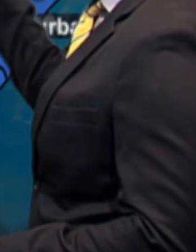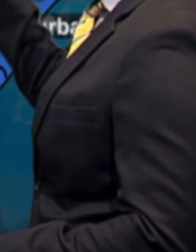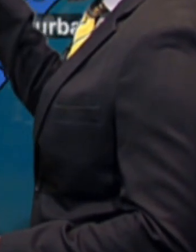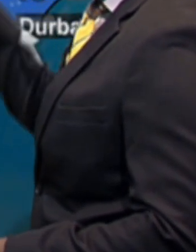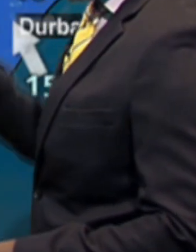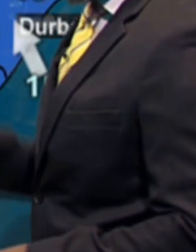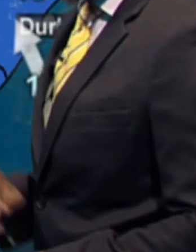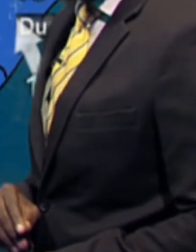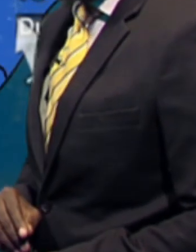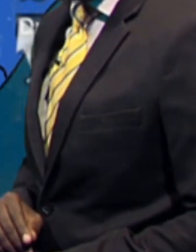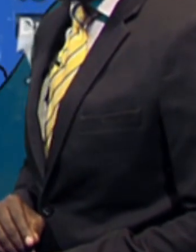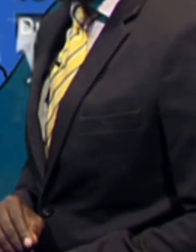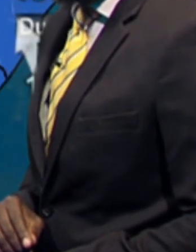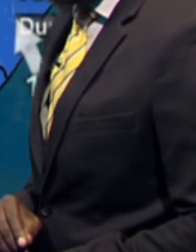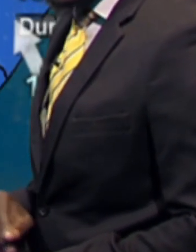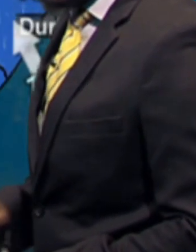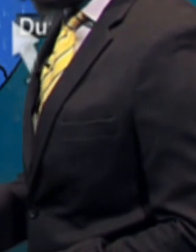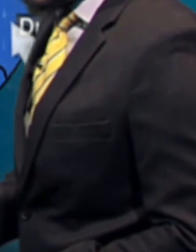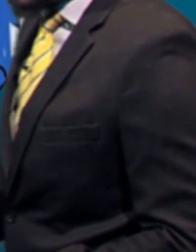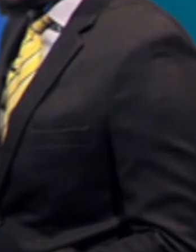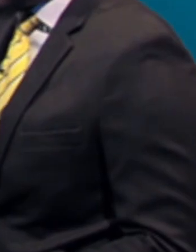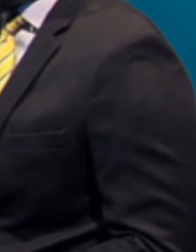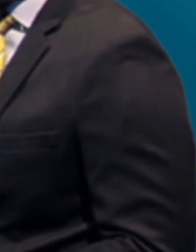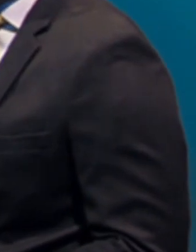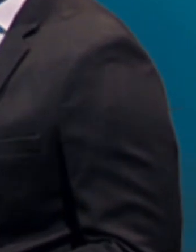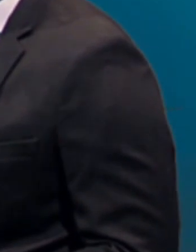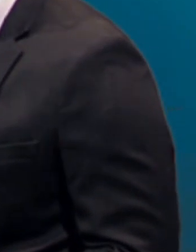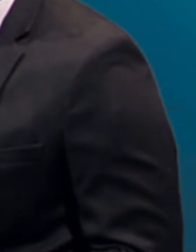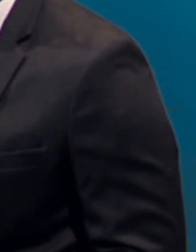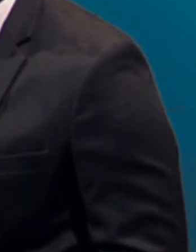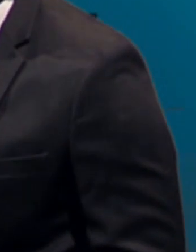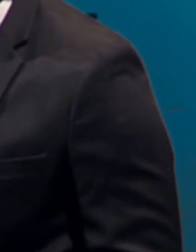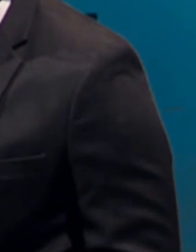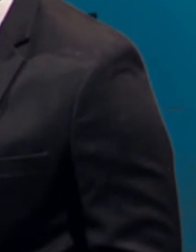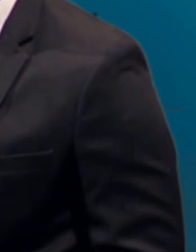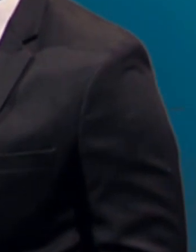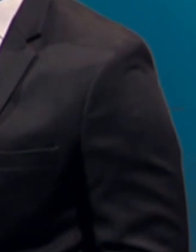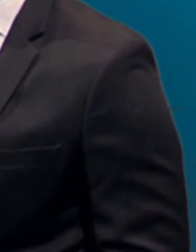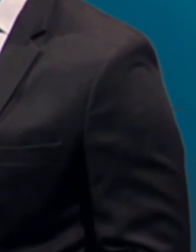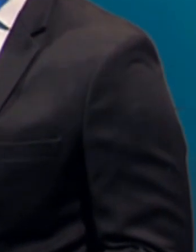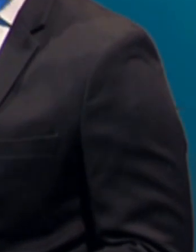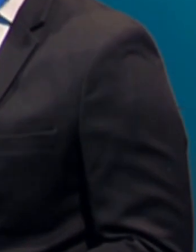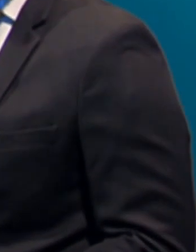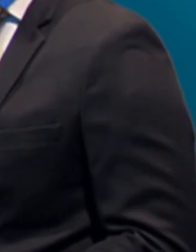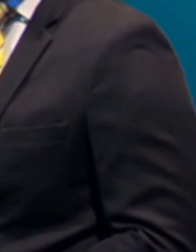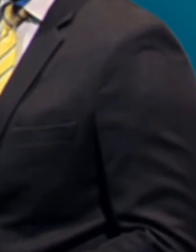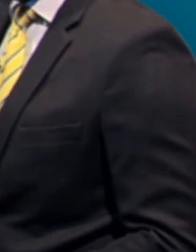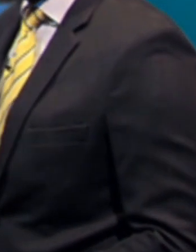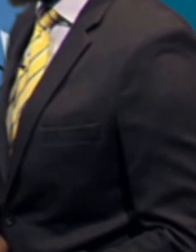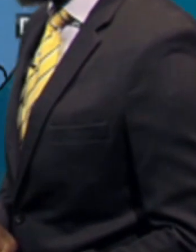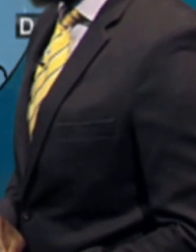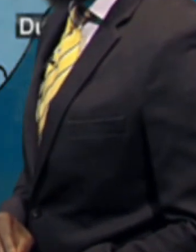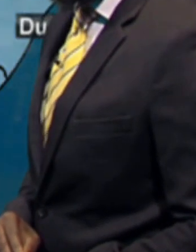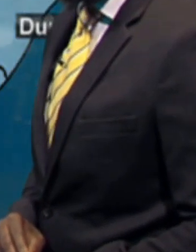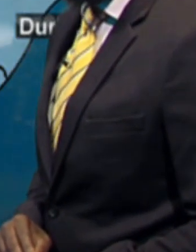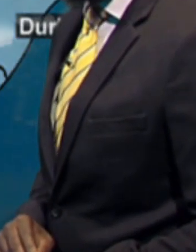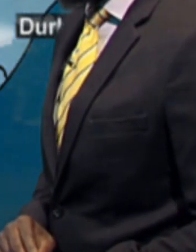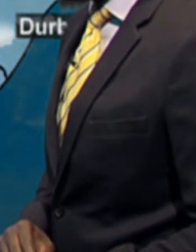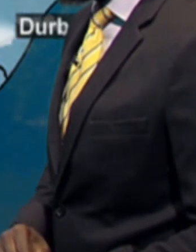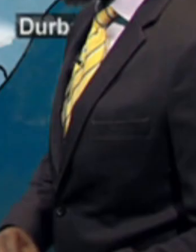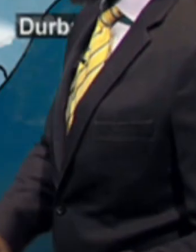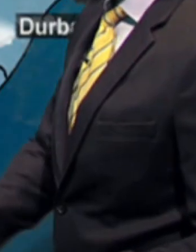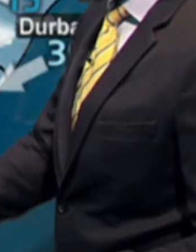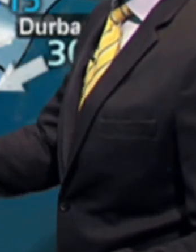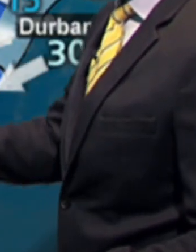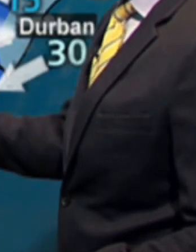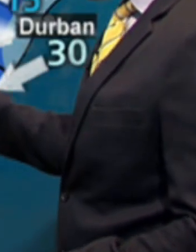ditulo tse ikgethileng ka polokwane e tla be lefela pula tsena tse maatla re shebile hona ka qabega go tla jwala ka Kapa Bophirima le hona ka re Kapa Leboa ha pula tse boletsweng go sane pula tsena